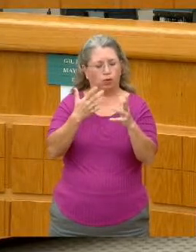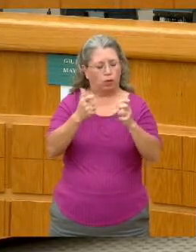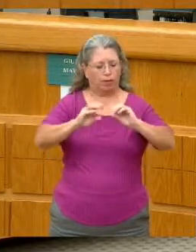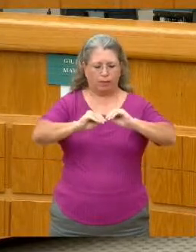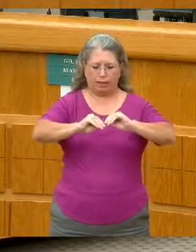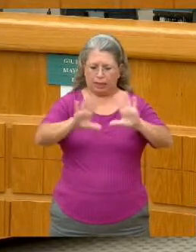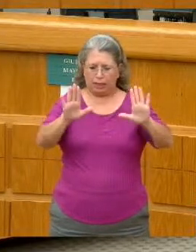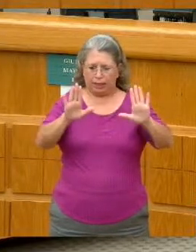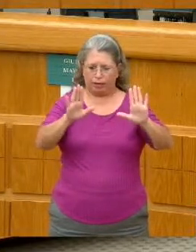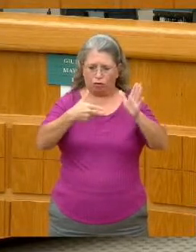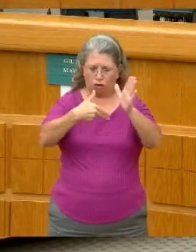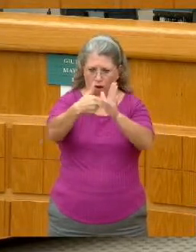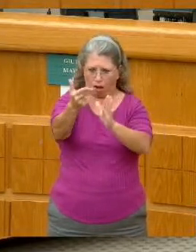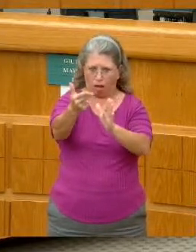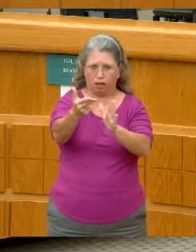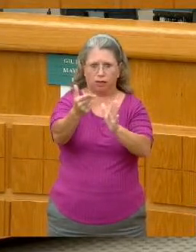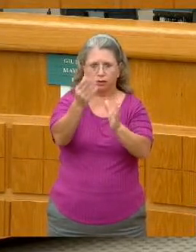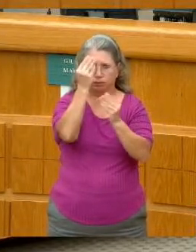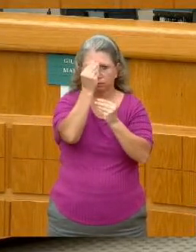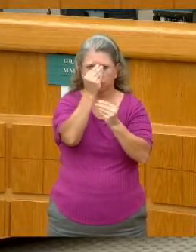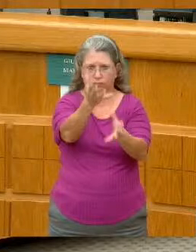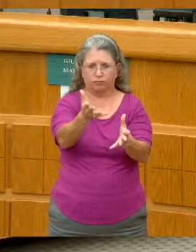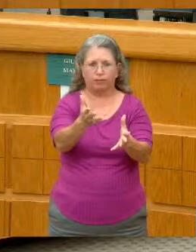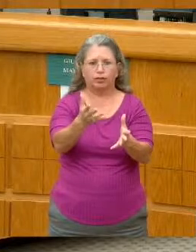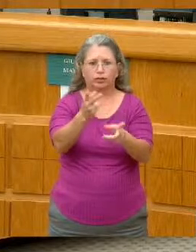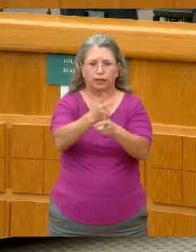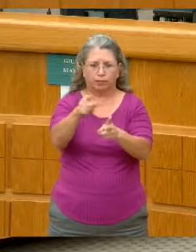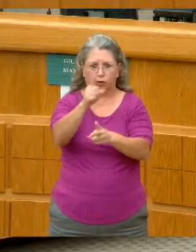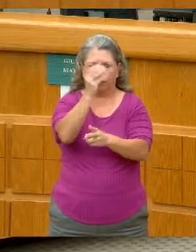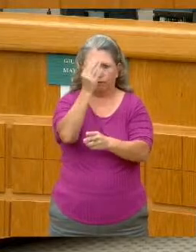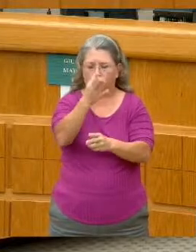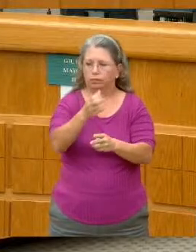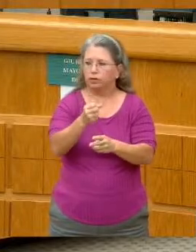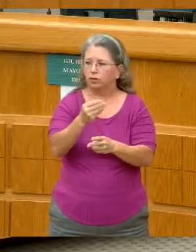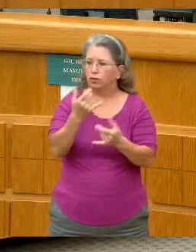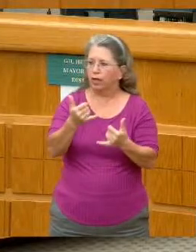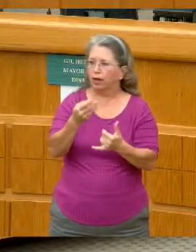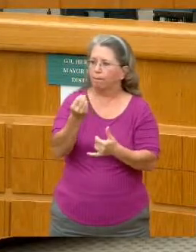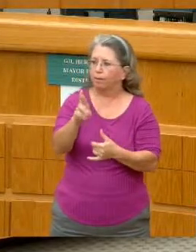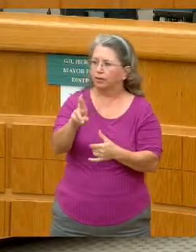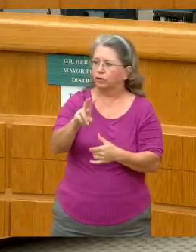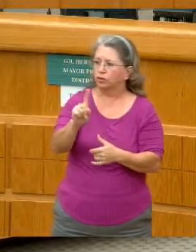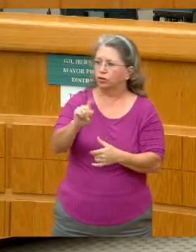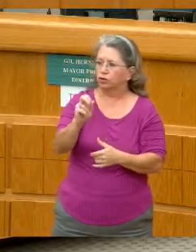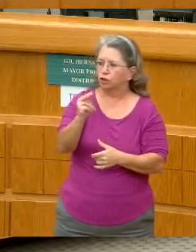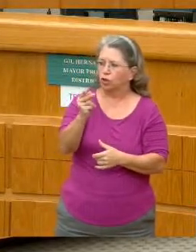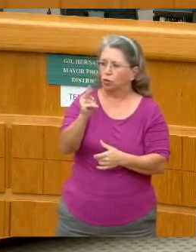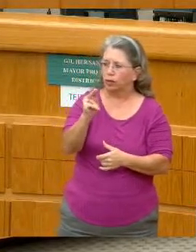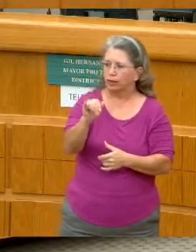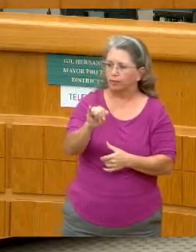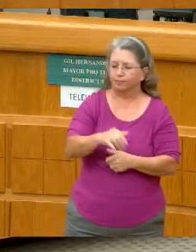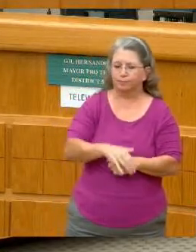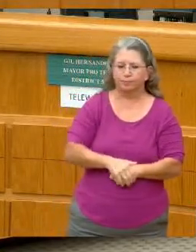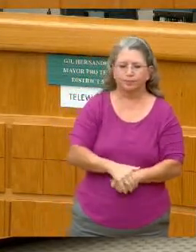can and give you as much information and keep you informed. So Mr. Zanoni, if you'll come. Thank you.